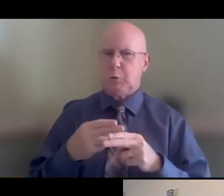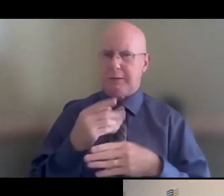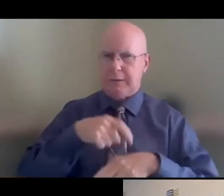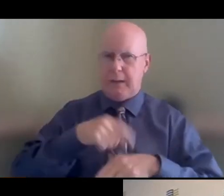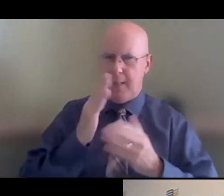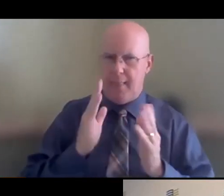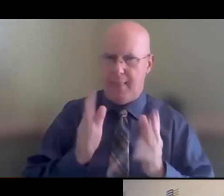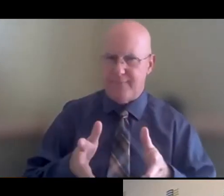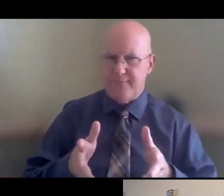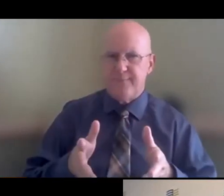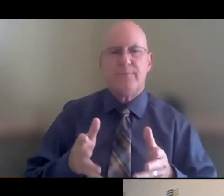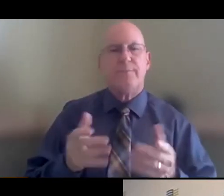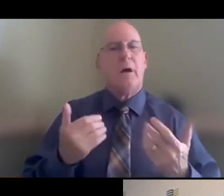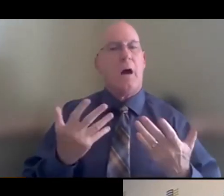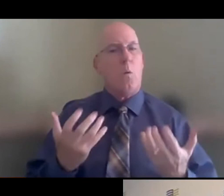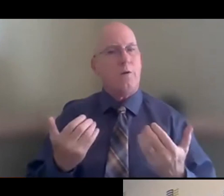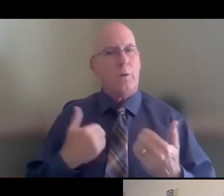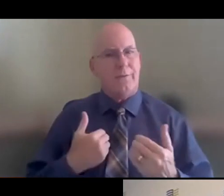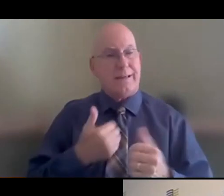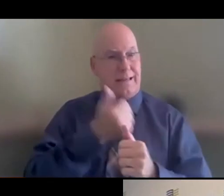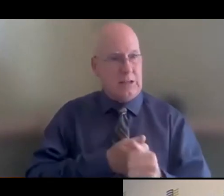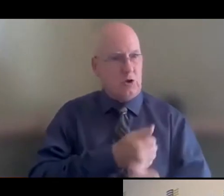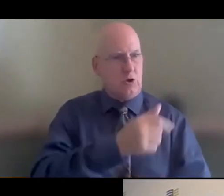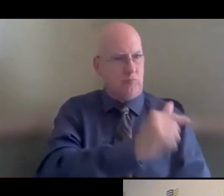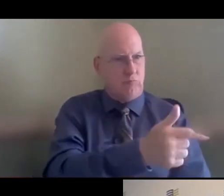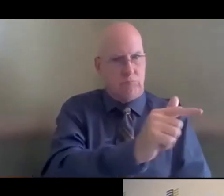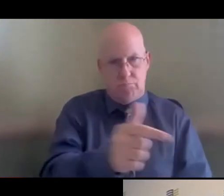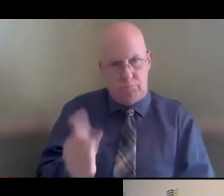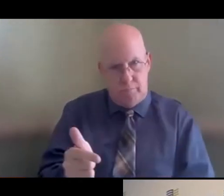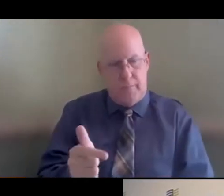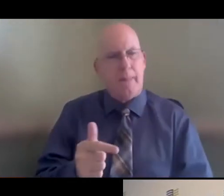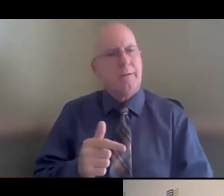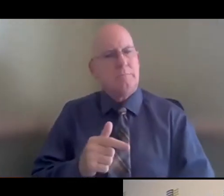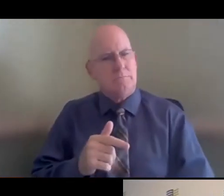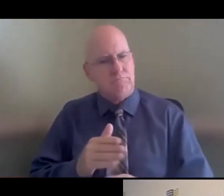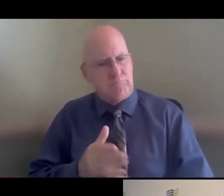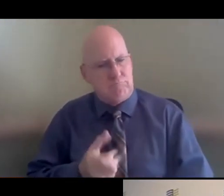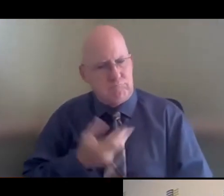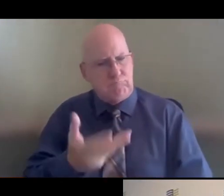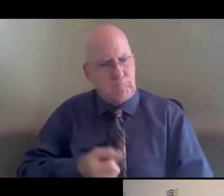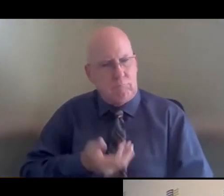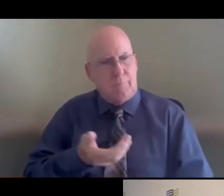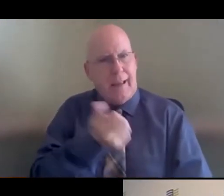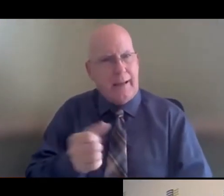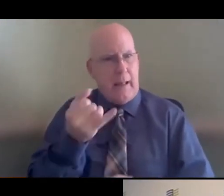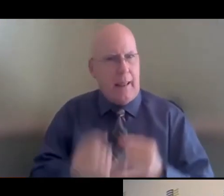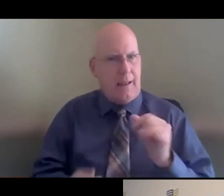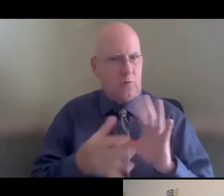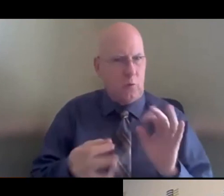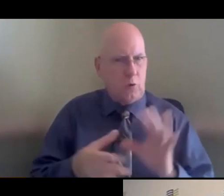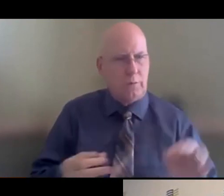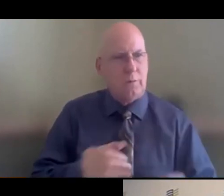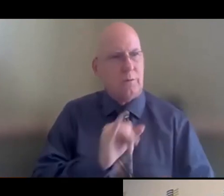I want to have each of our panelists share any last words. So Jen,